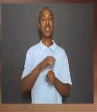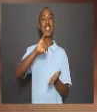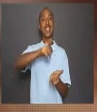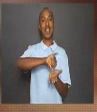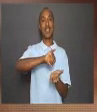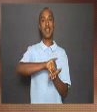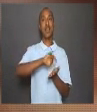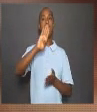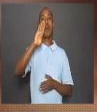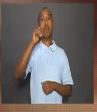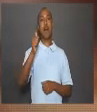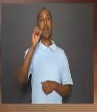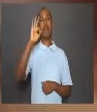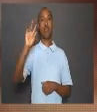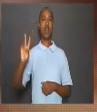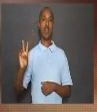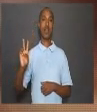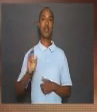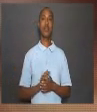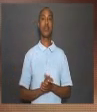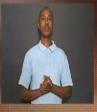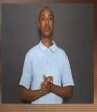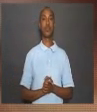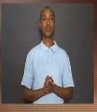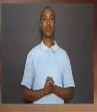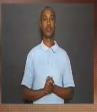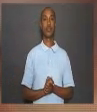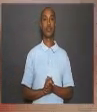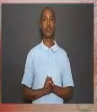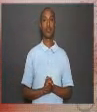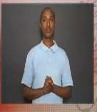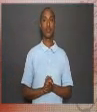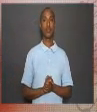salt barium fluoride.